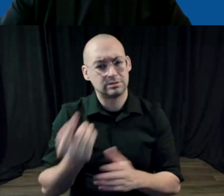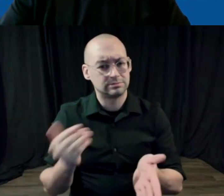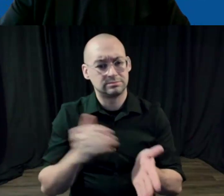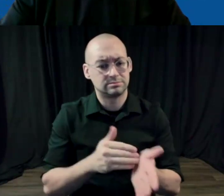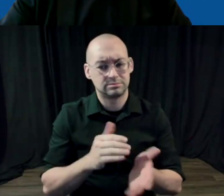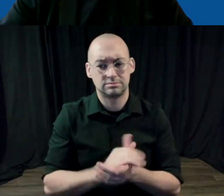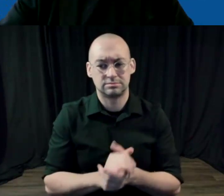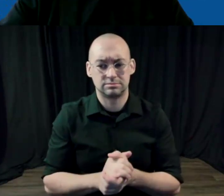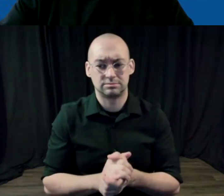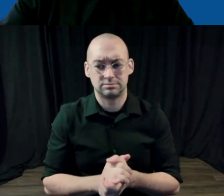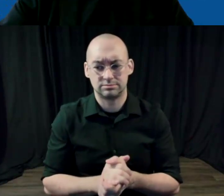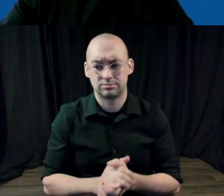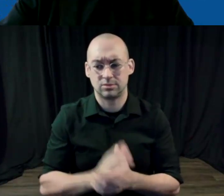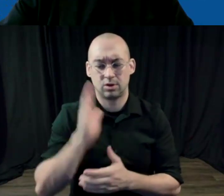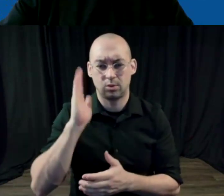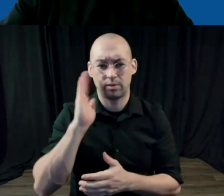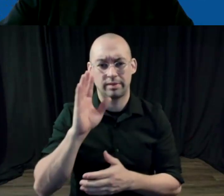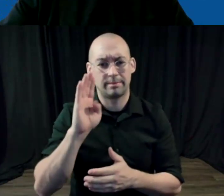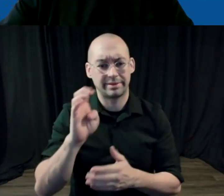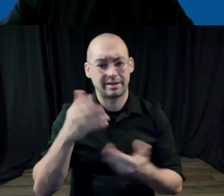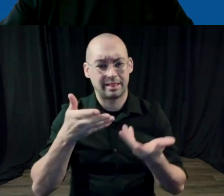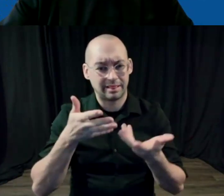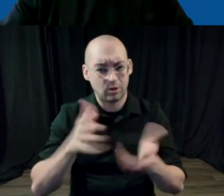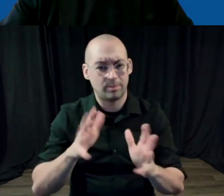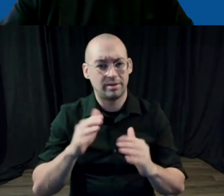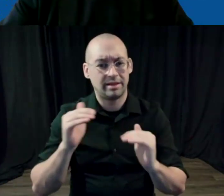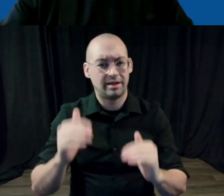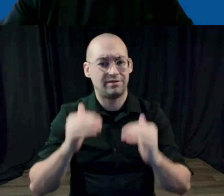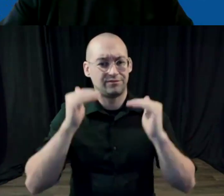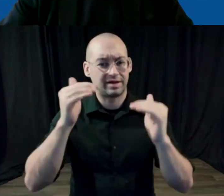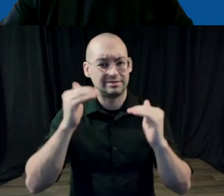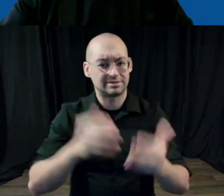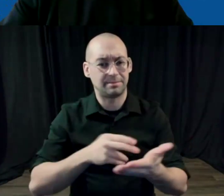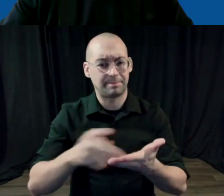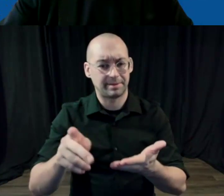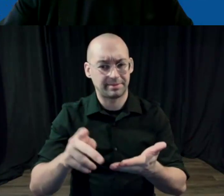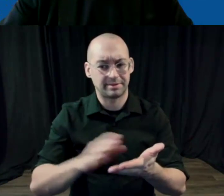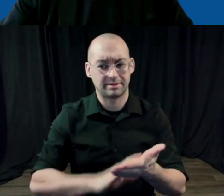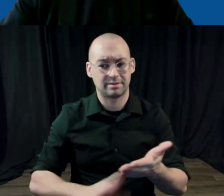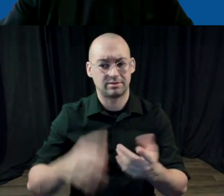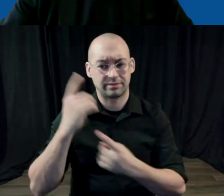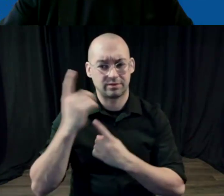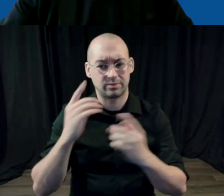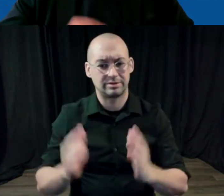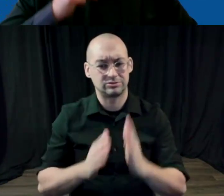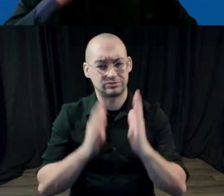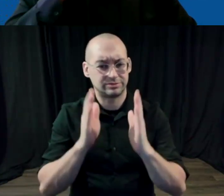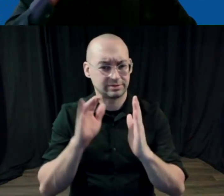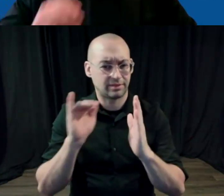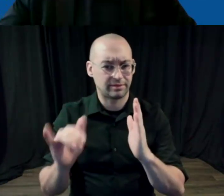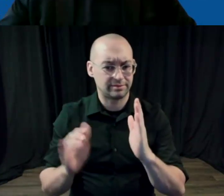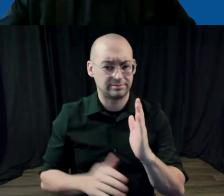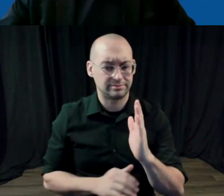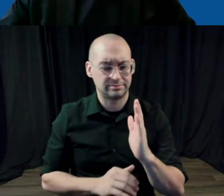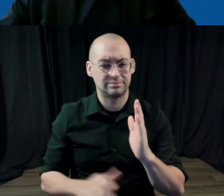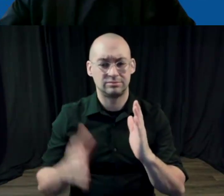Yes. Sort of, will there be an allowable advance payment for this grant? And I thought we had addressed that, but maybe we didn't catch that quite. Yeah,